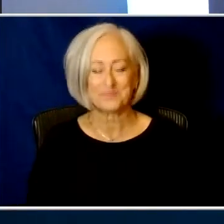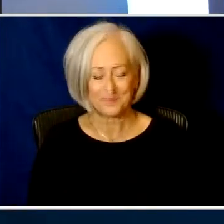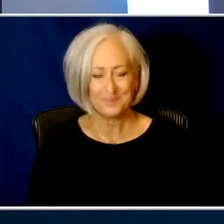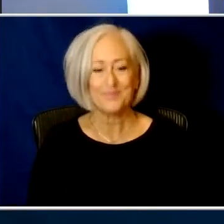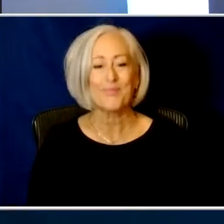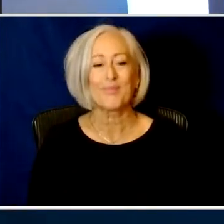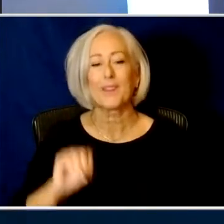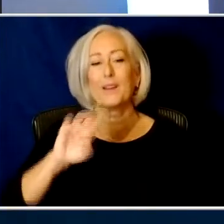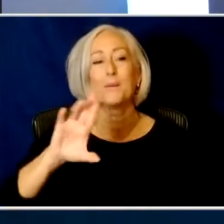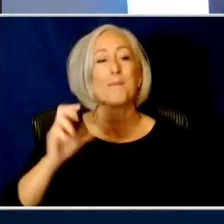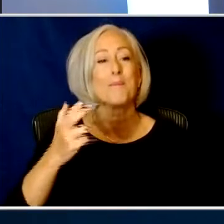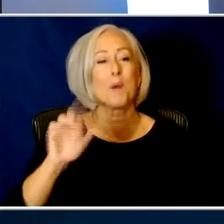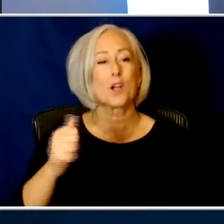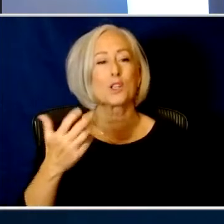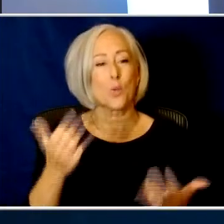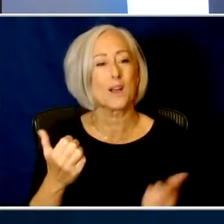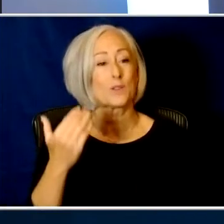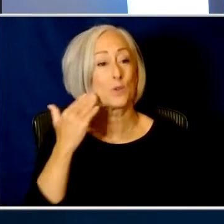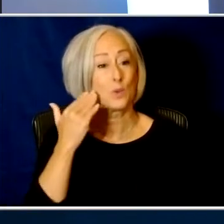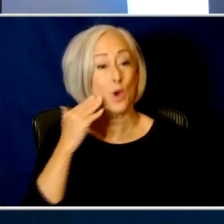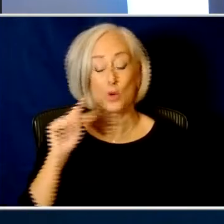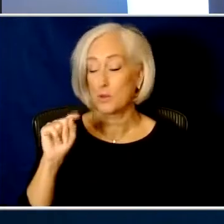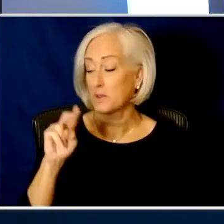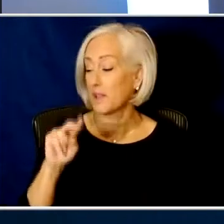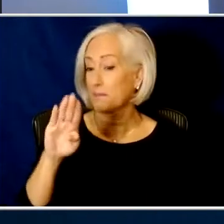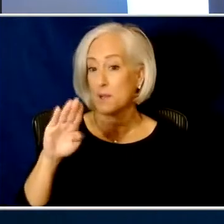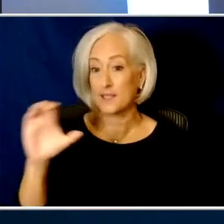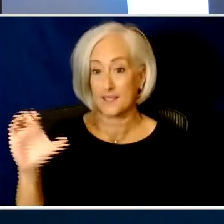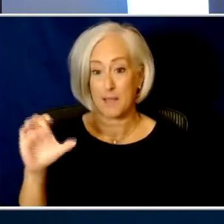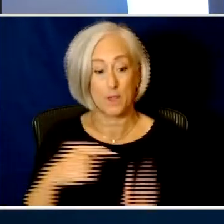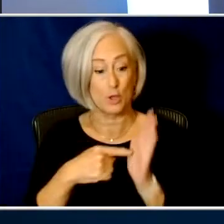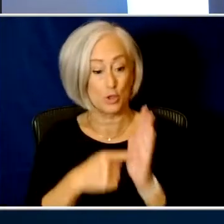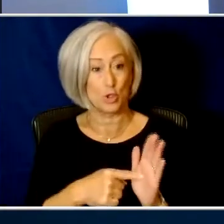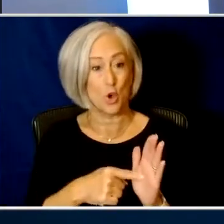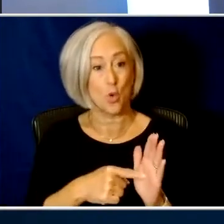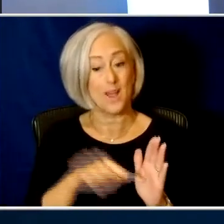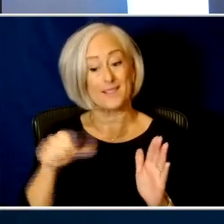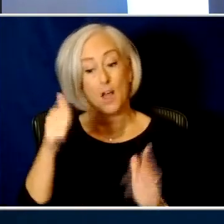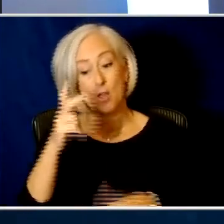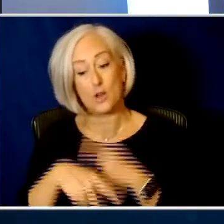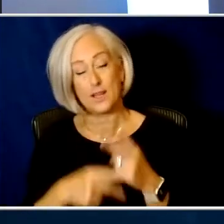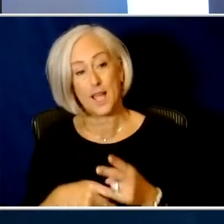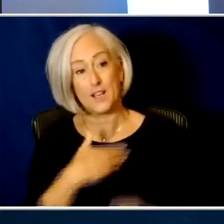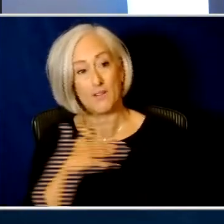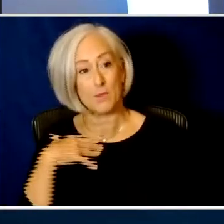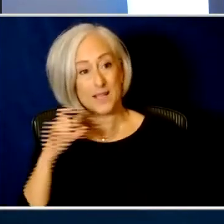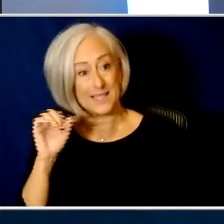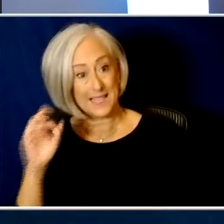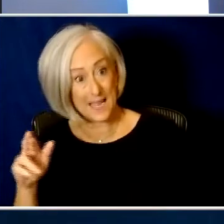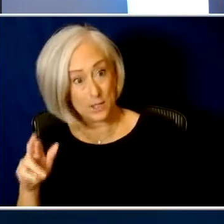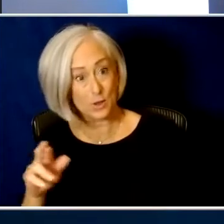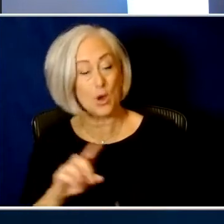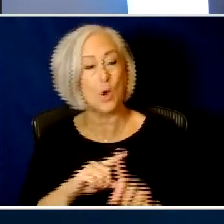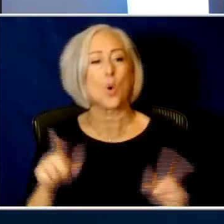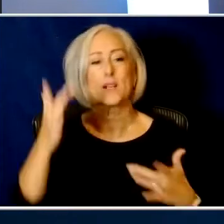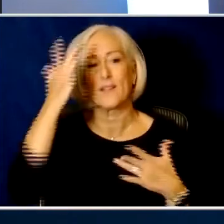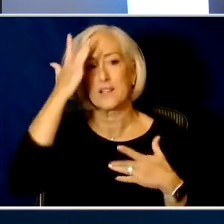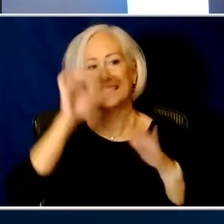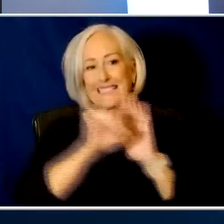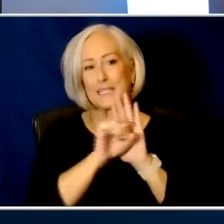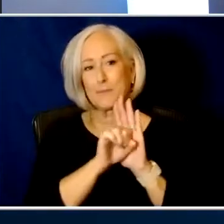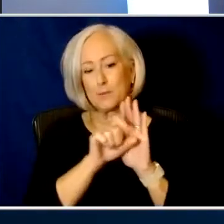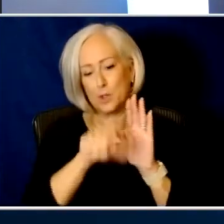is also done. All right, I am fully vaccinated. Jess, are you fully vaccinated? Are you Have fully had your flu clothed? shot? You're fully vaccinated. I need you fully clothed. Well, I'm going And